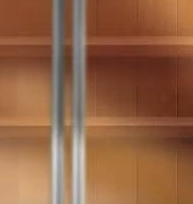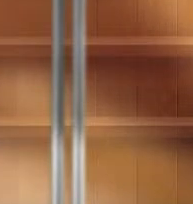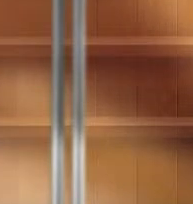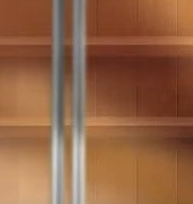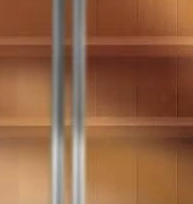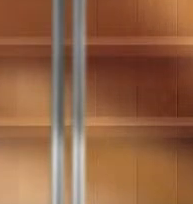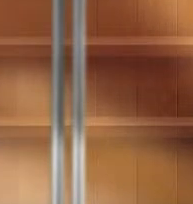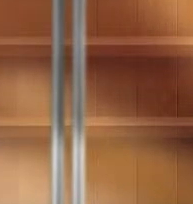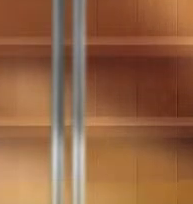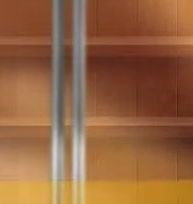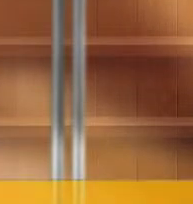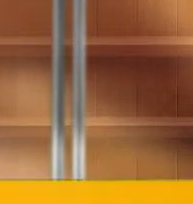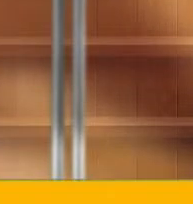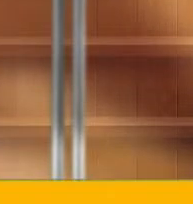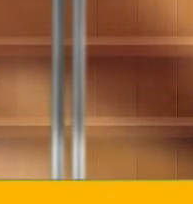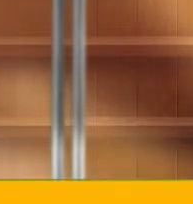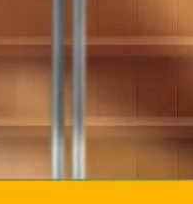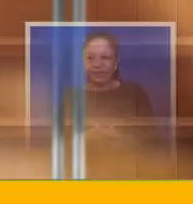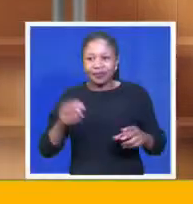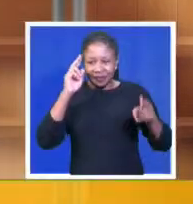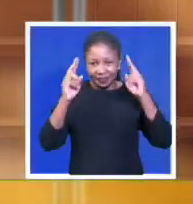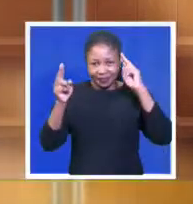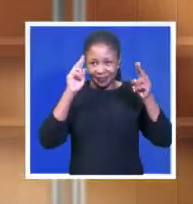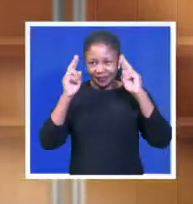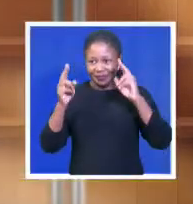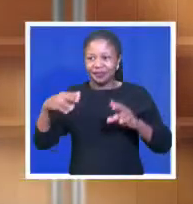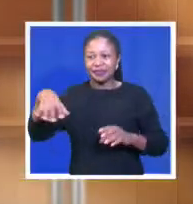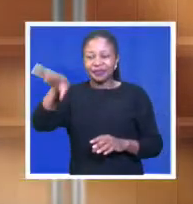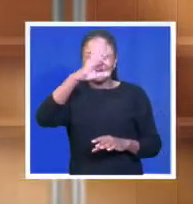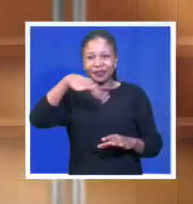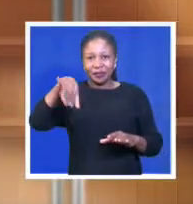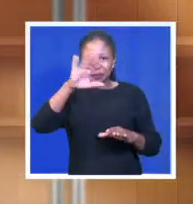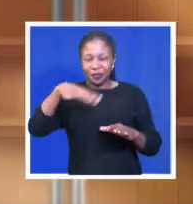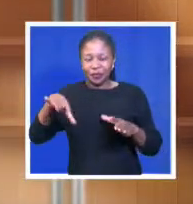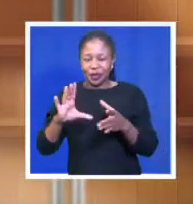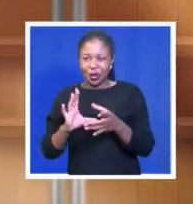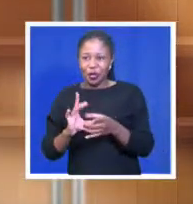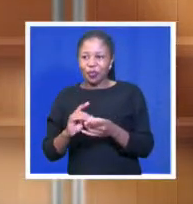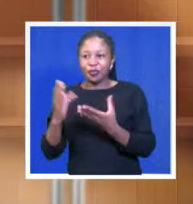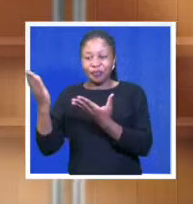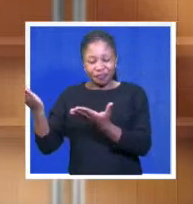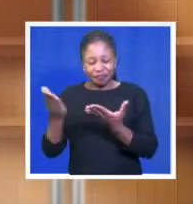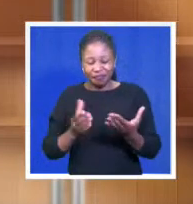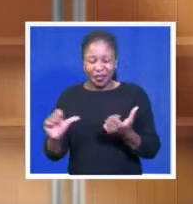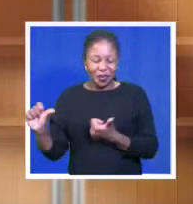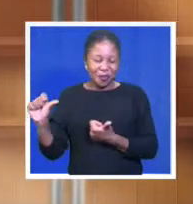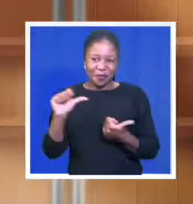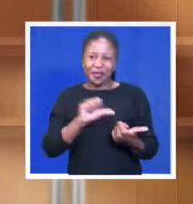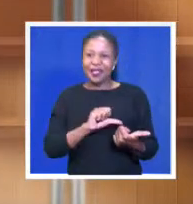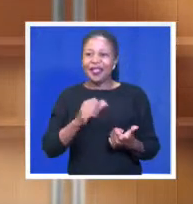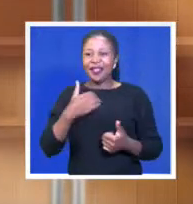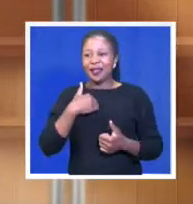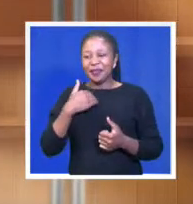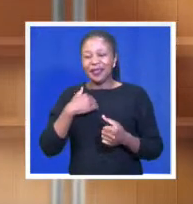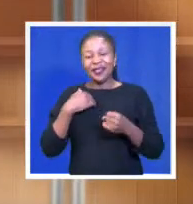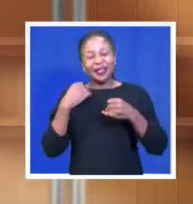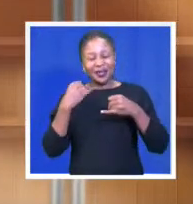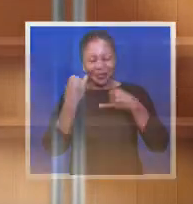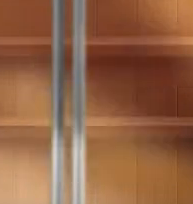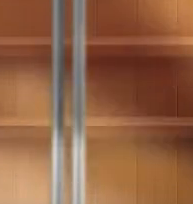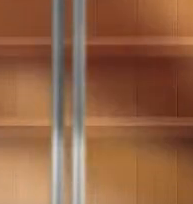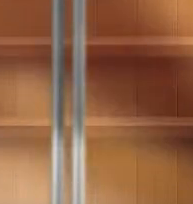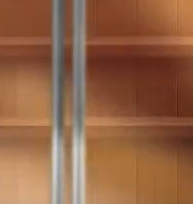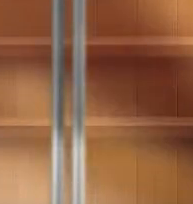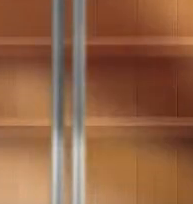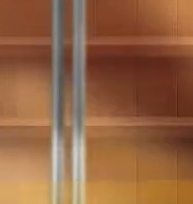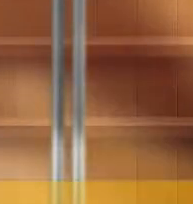A very good afternoon and a warm welcome back. My name is Lirato Mabilisa, and joining me in the studio is my